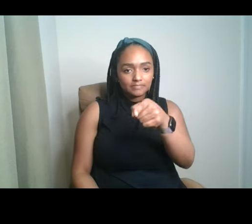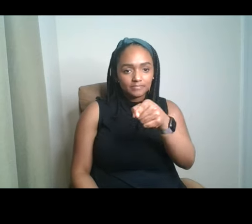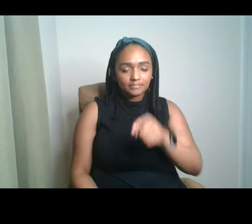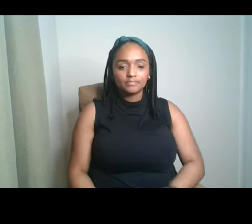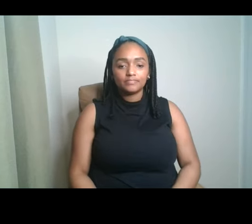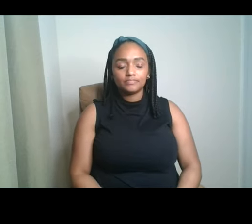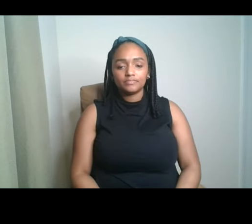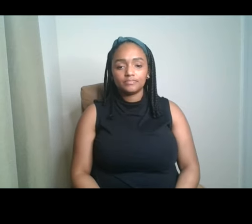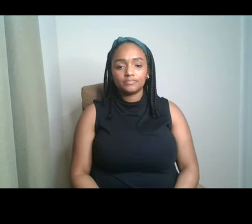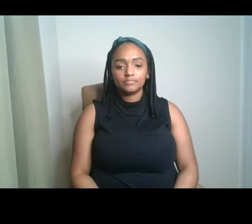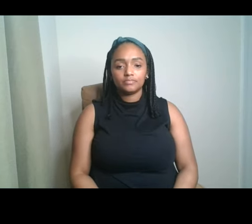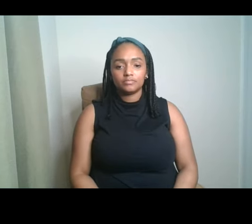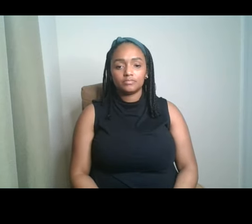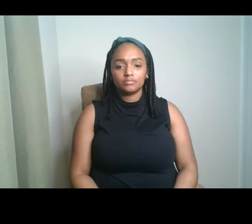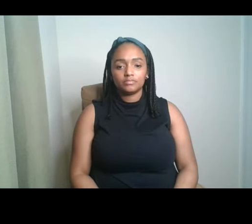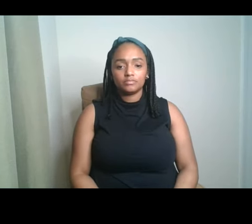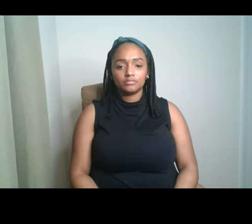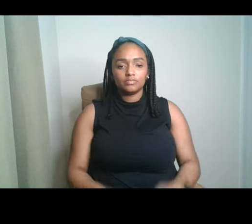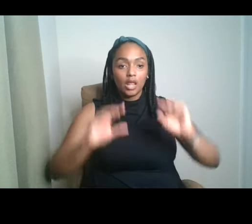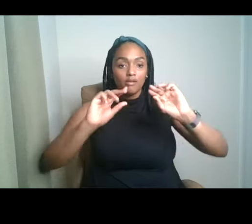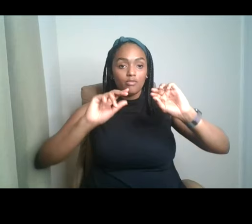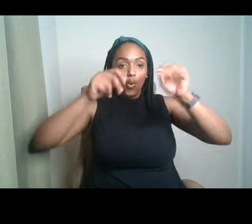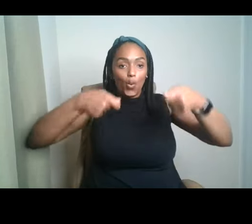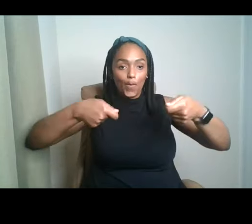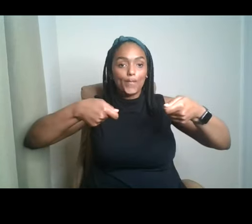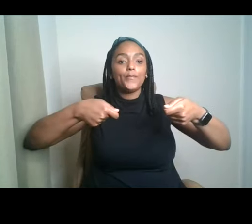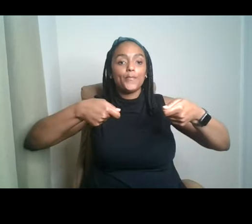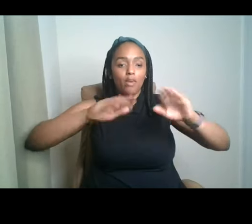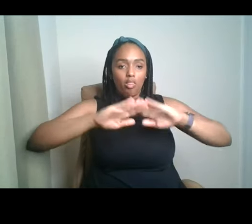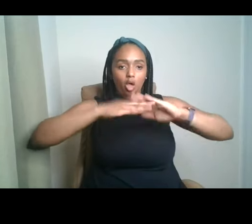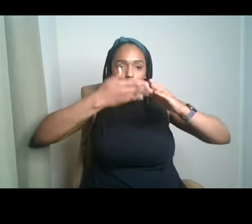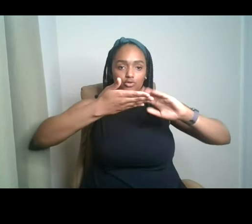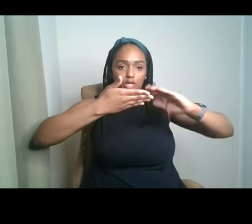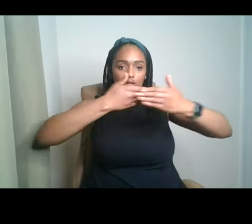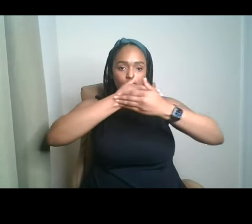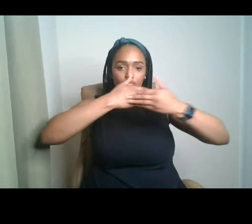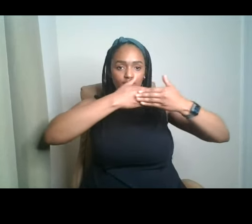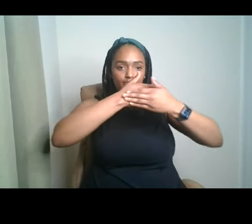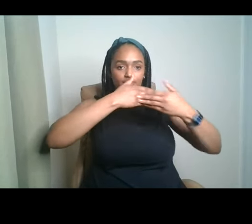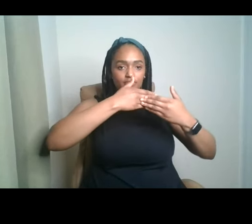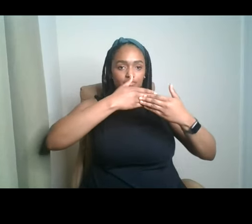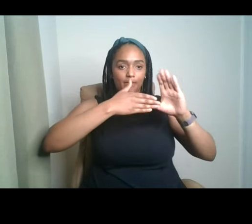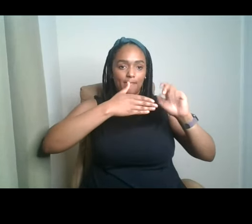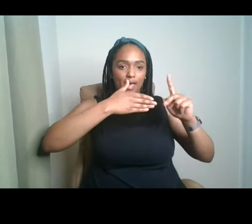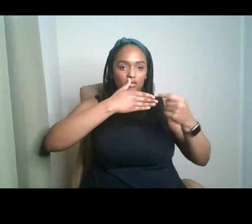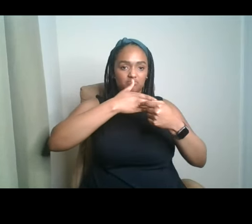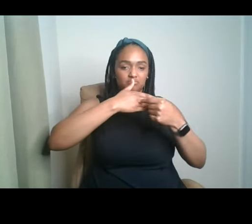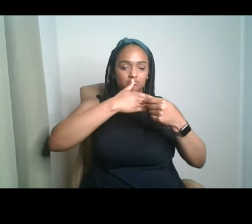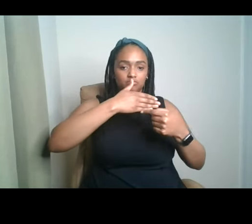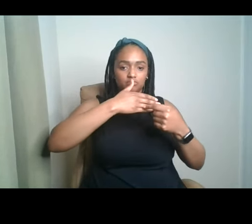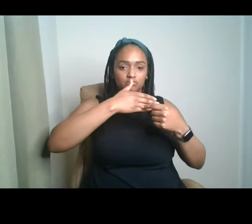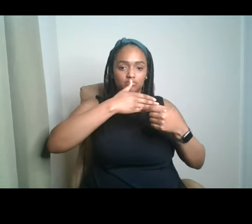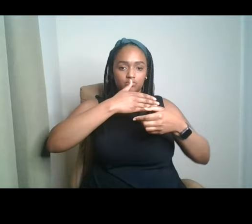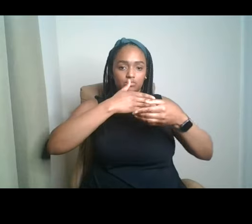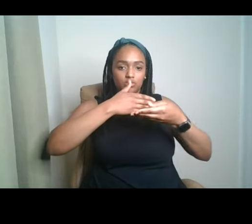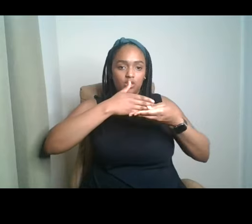Then gonna flip it. And then there's this back part here. And you wanna lift up only the back